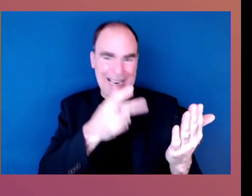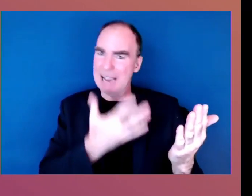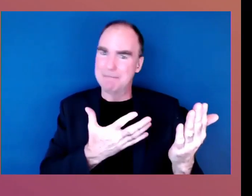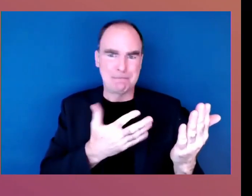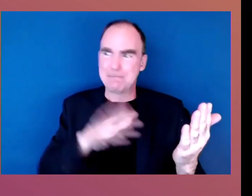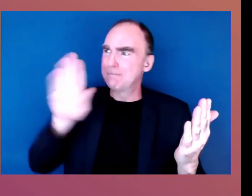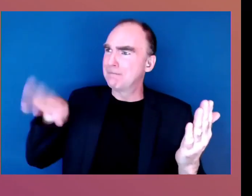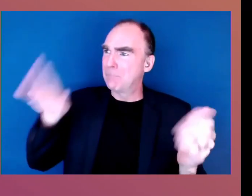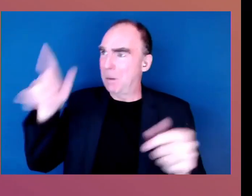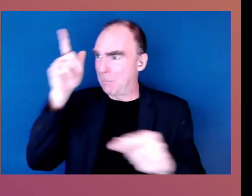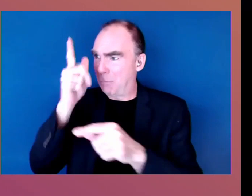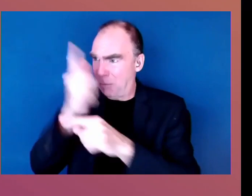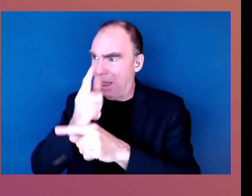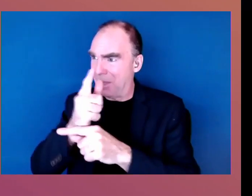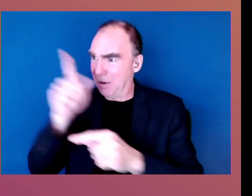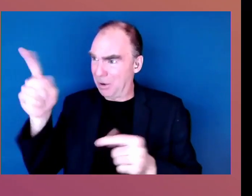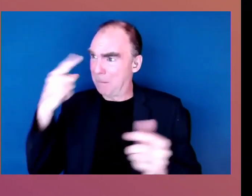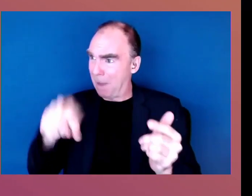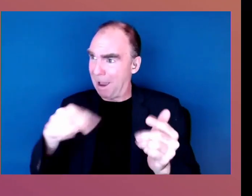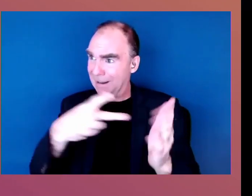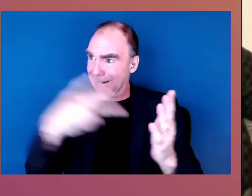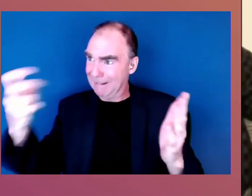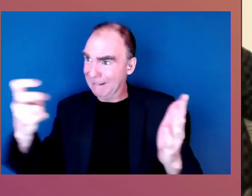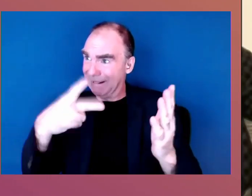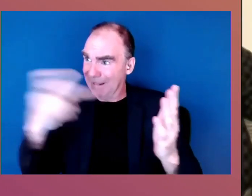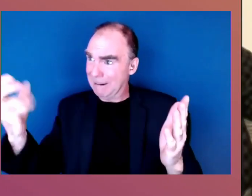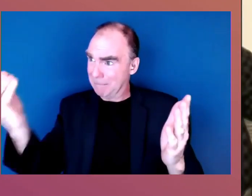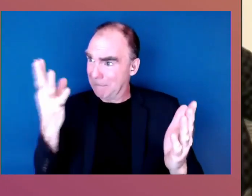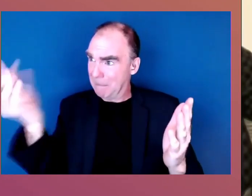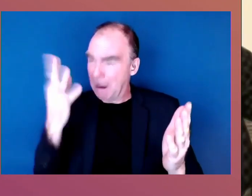myself and get ready for classes.